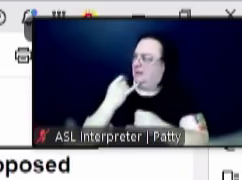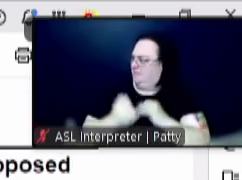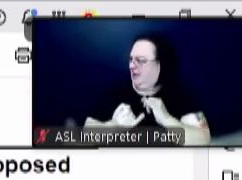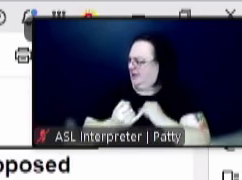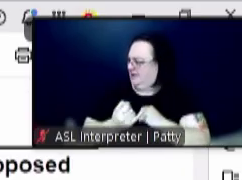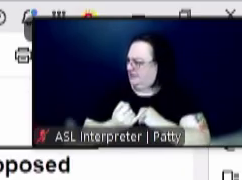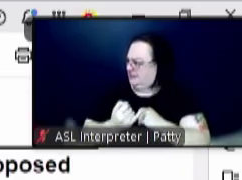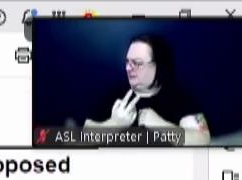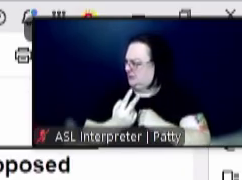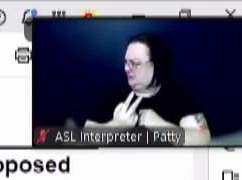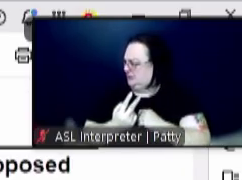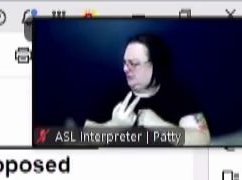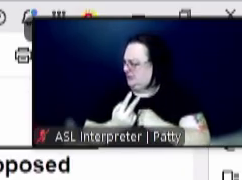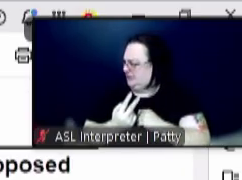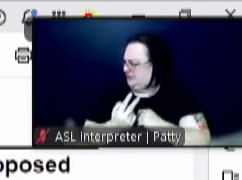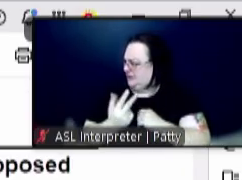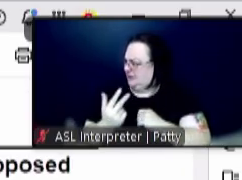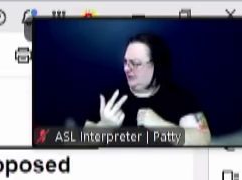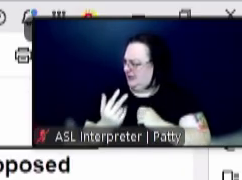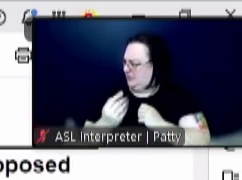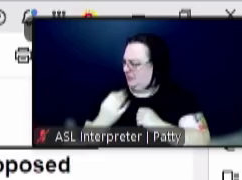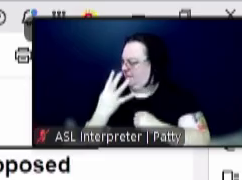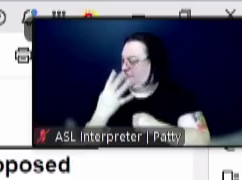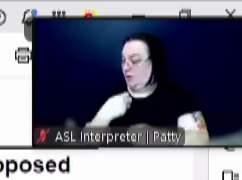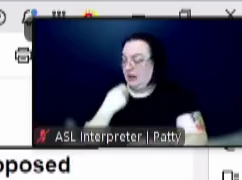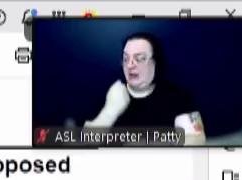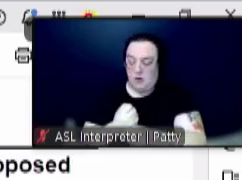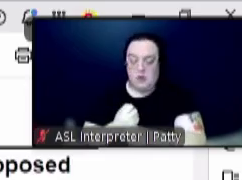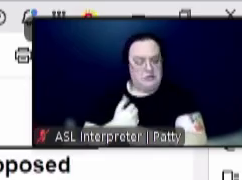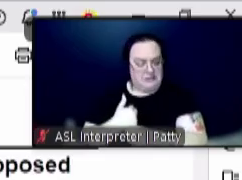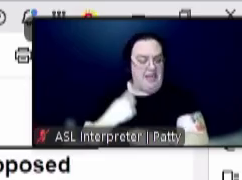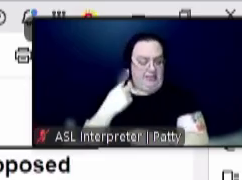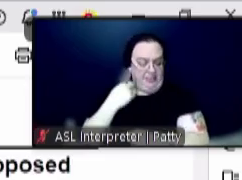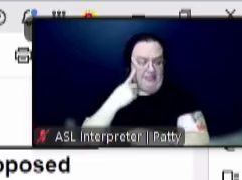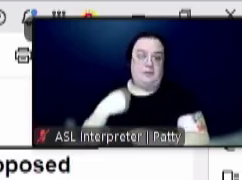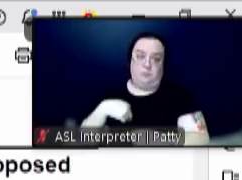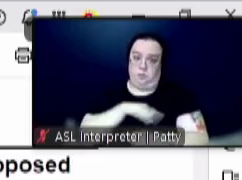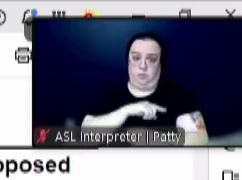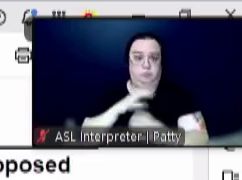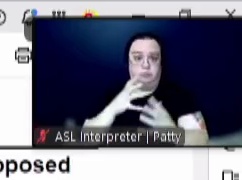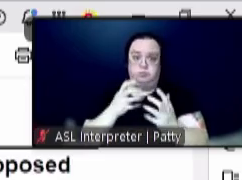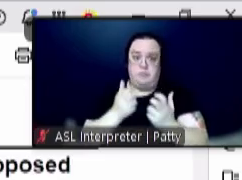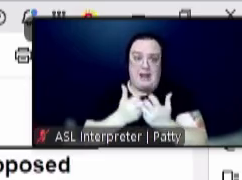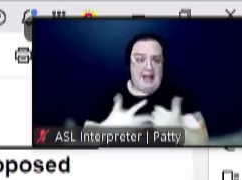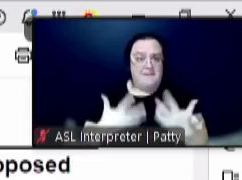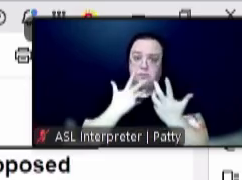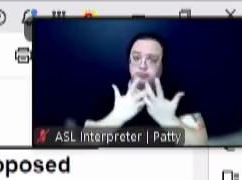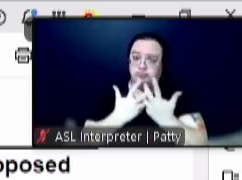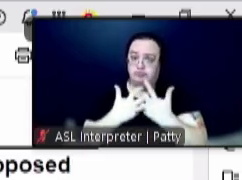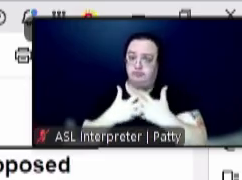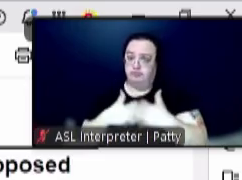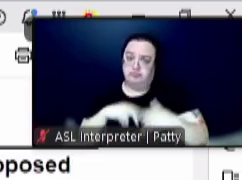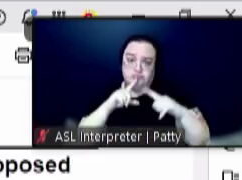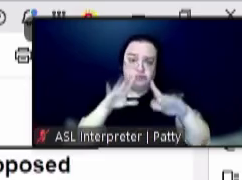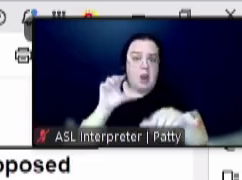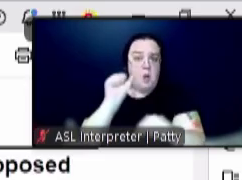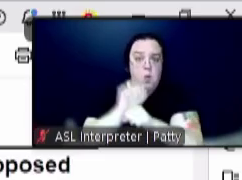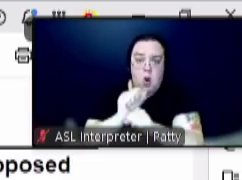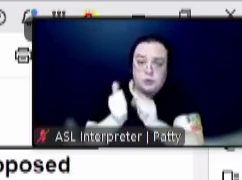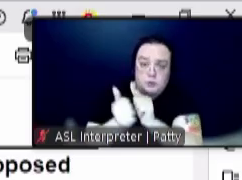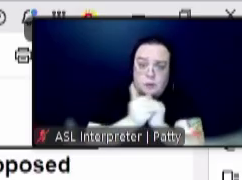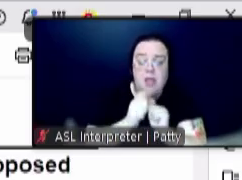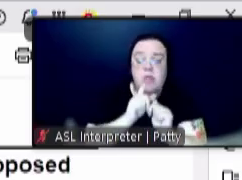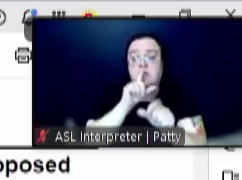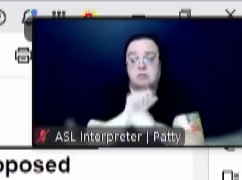4 years, we have threaded the needle, I think, great as far as working together and execution.